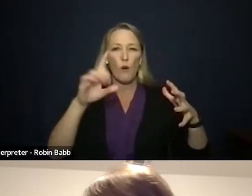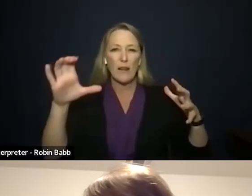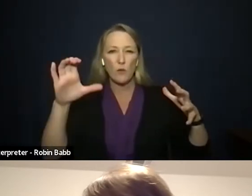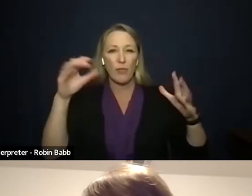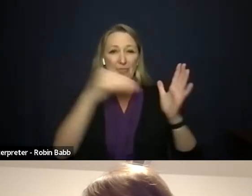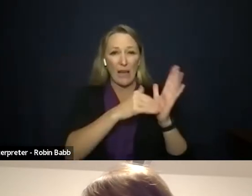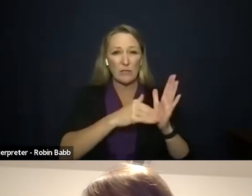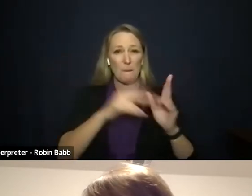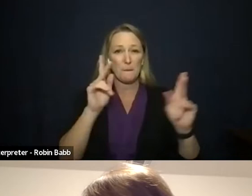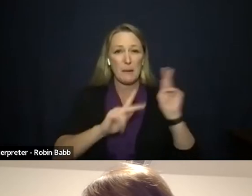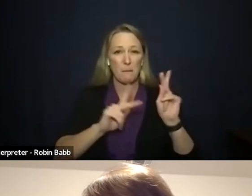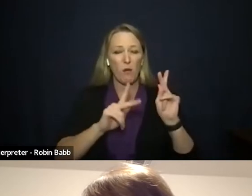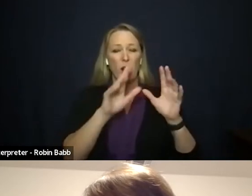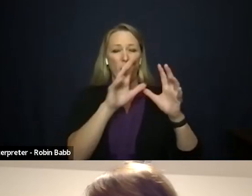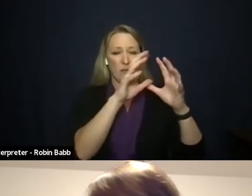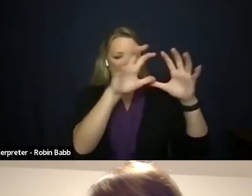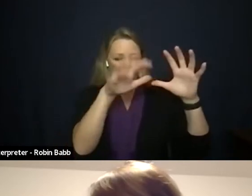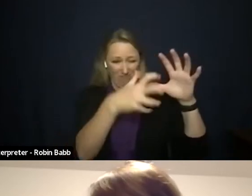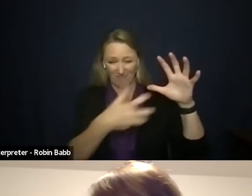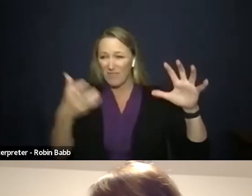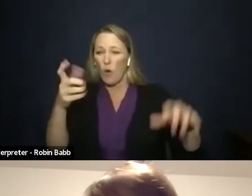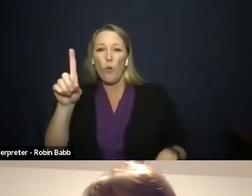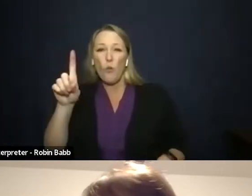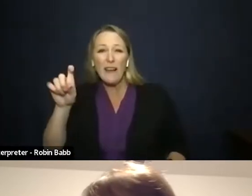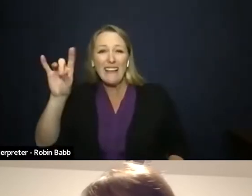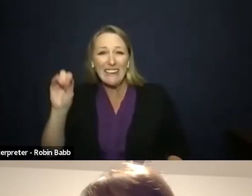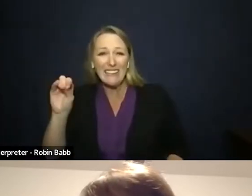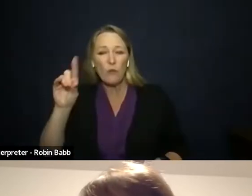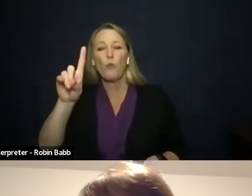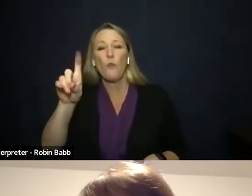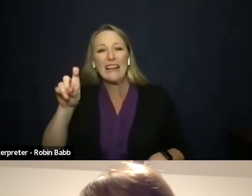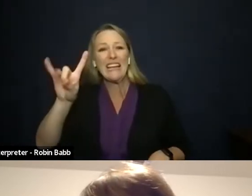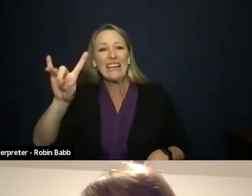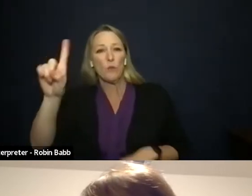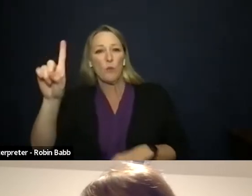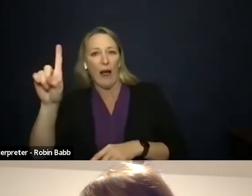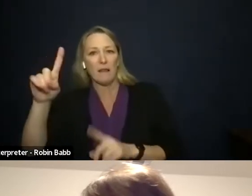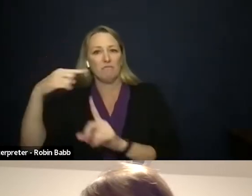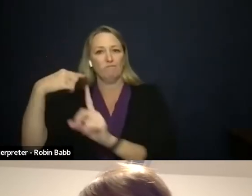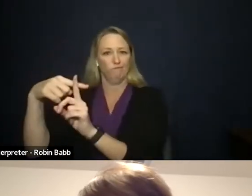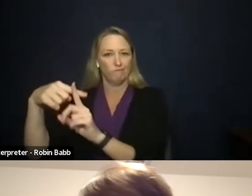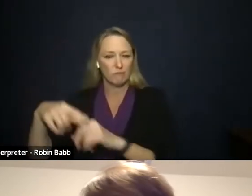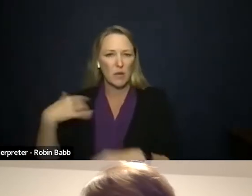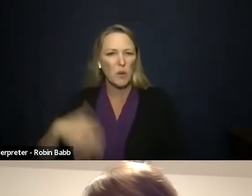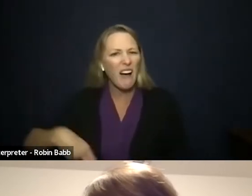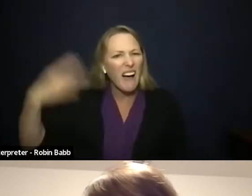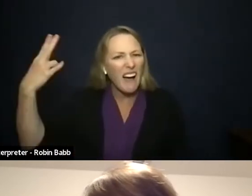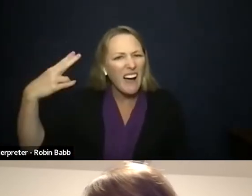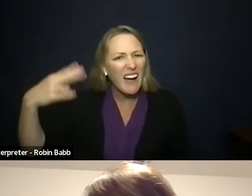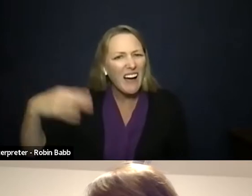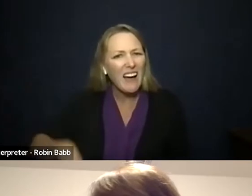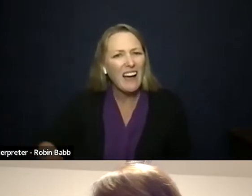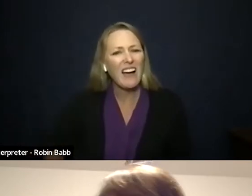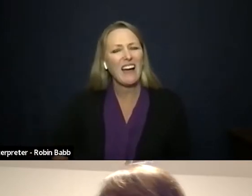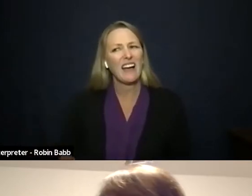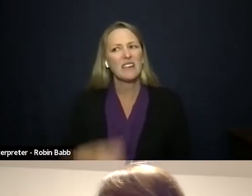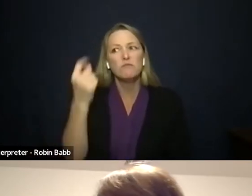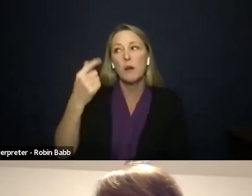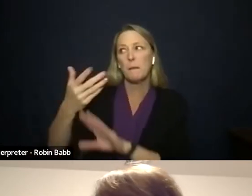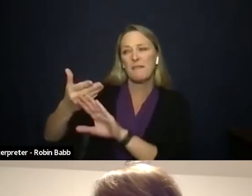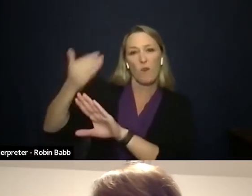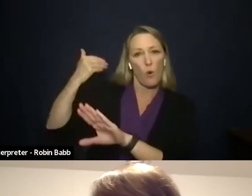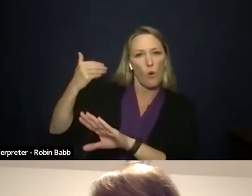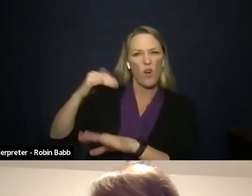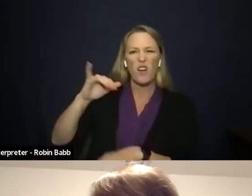100 000 in the population that's really high it's also helpful to know that earlier in the month about january